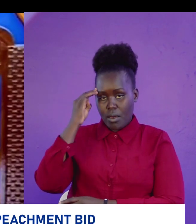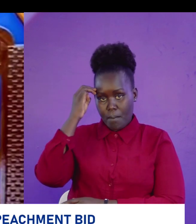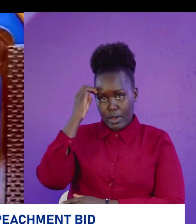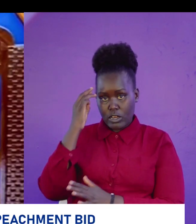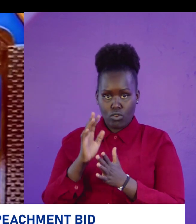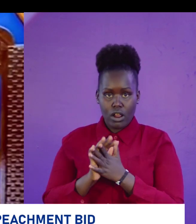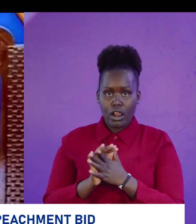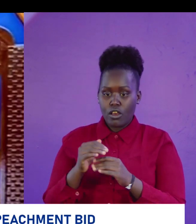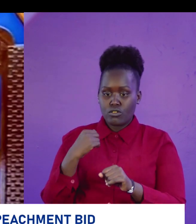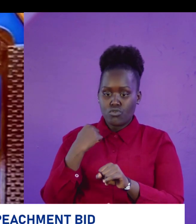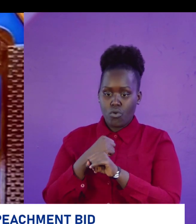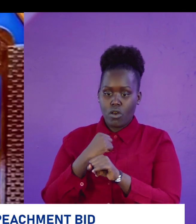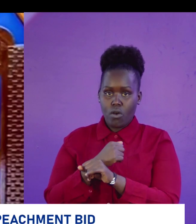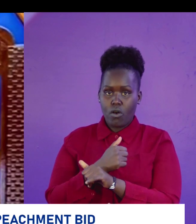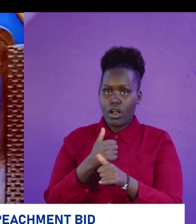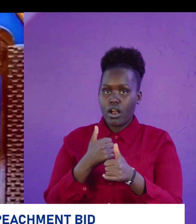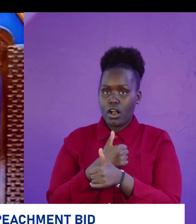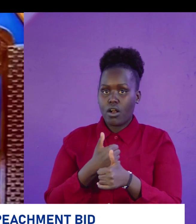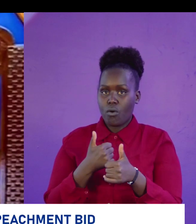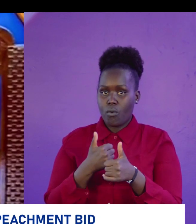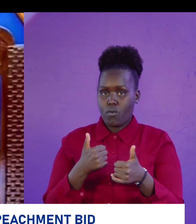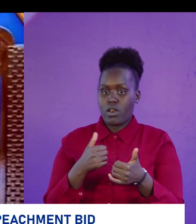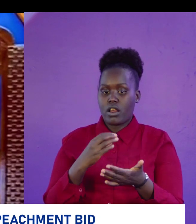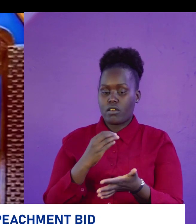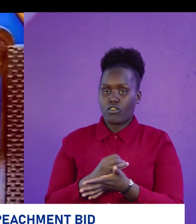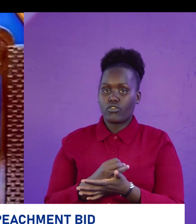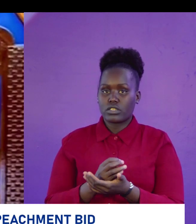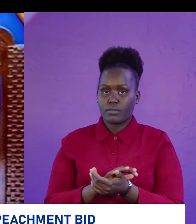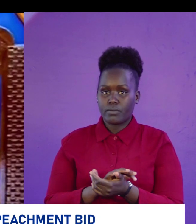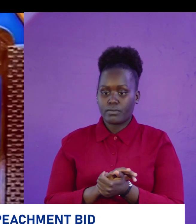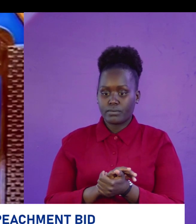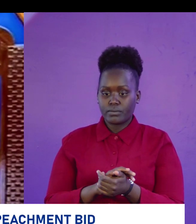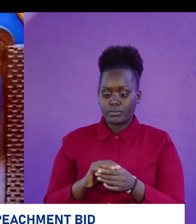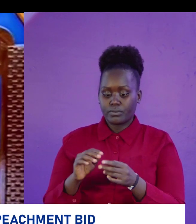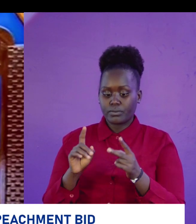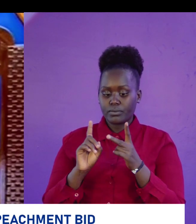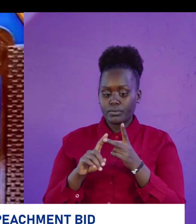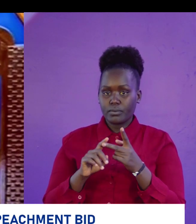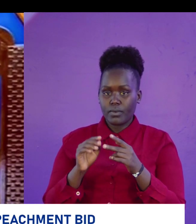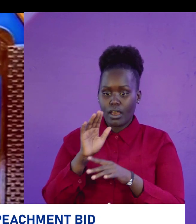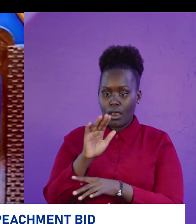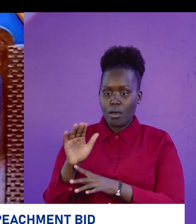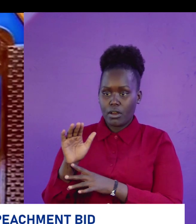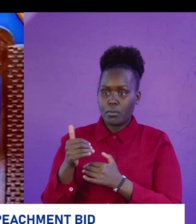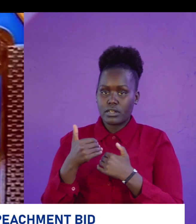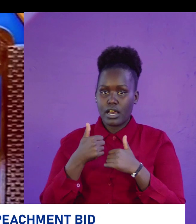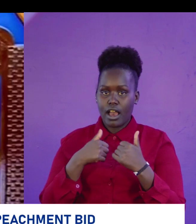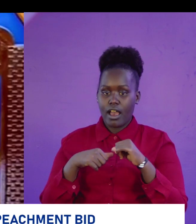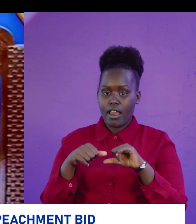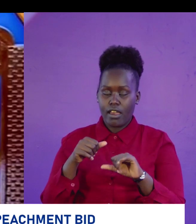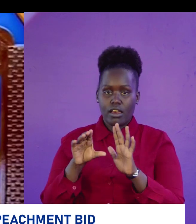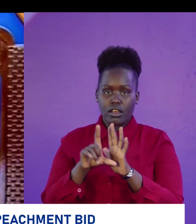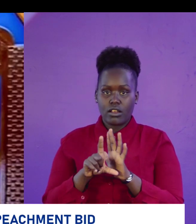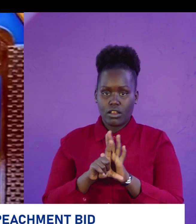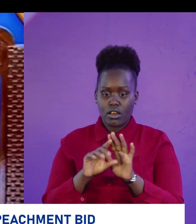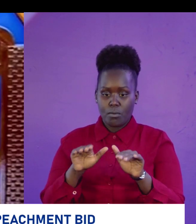to perform the functions of office of county governor. Number 2. Parliament shall enact legislation providing for